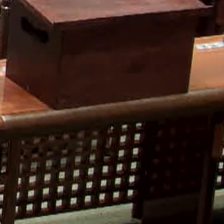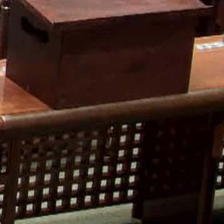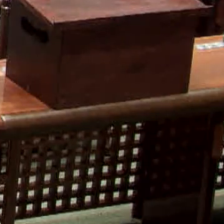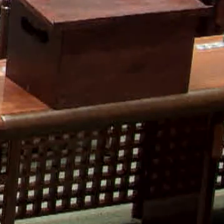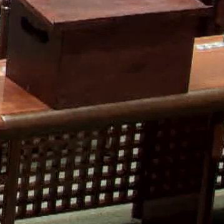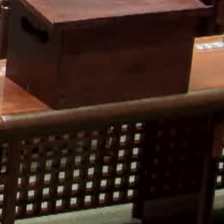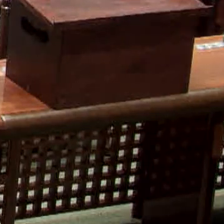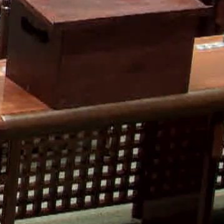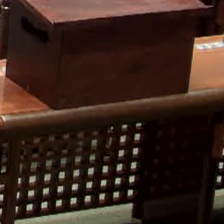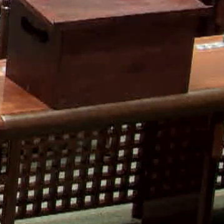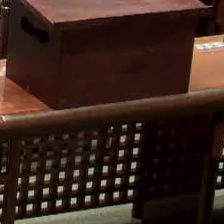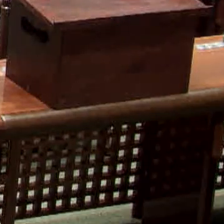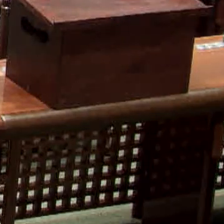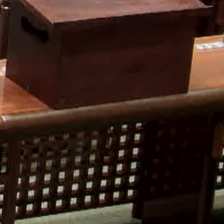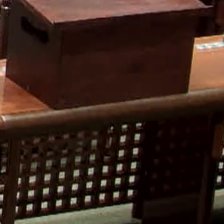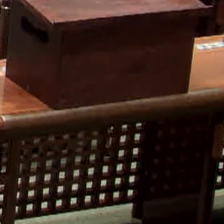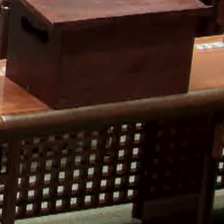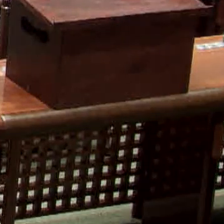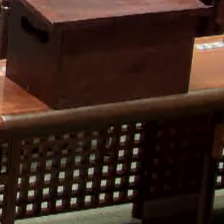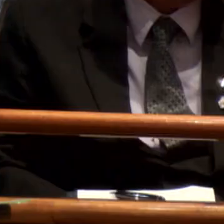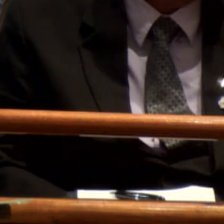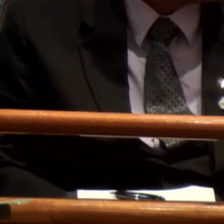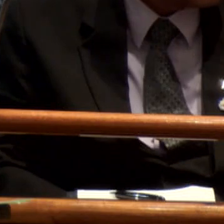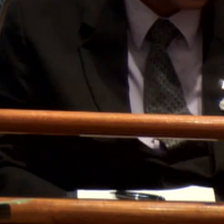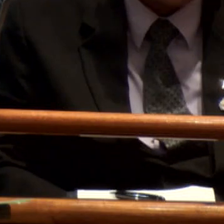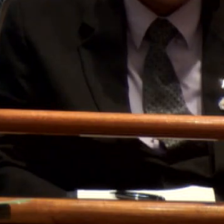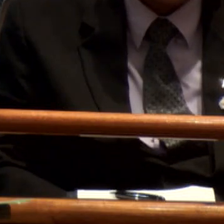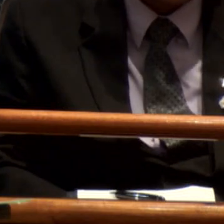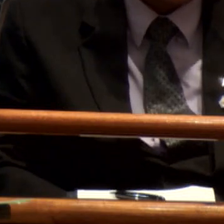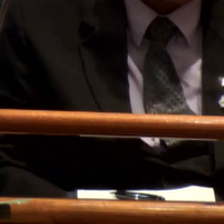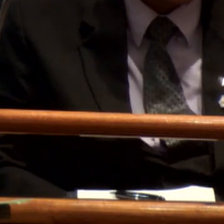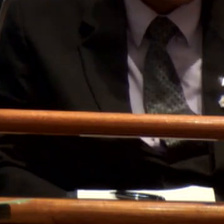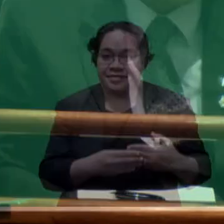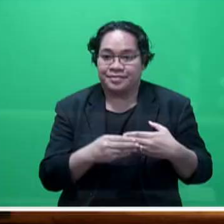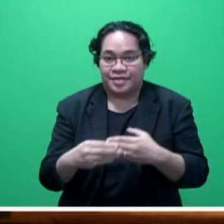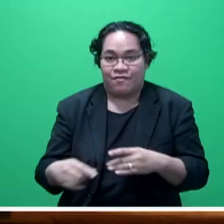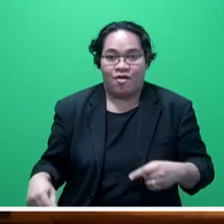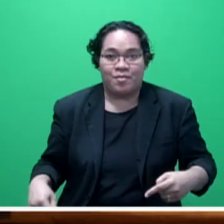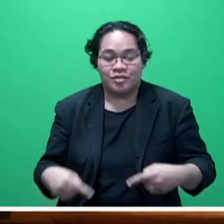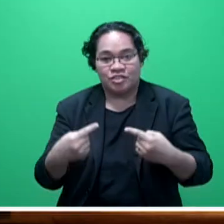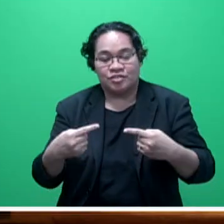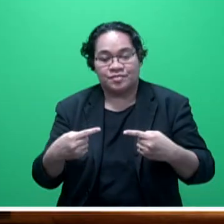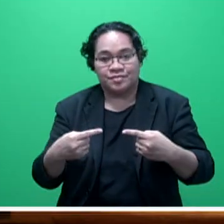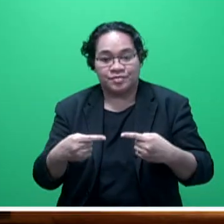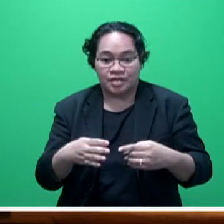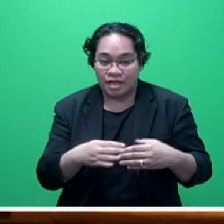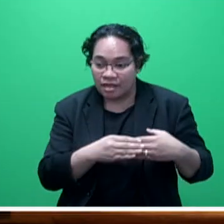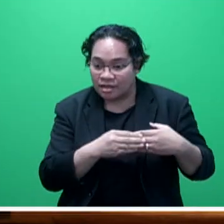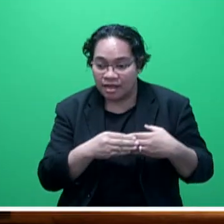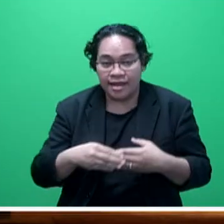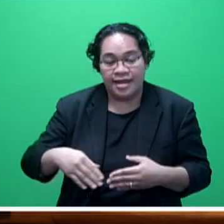Honourable Speaker, Honourable Prime Minister, Honourable Leader of Opposition, Honourable Members of